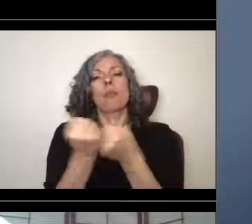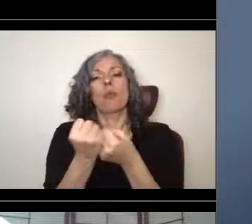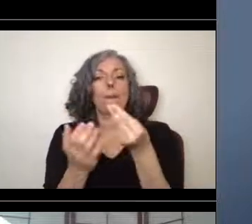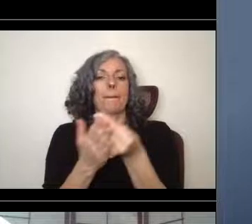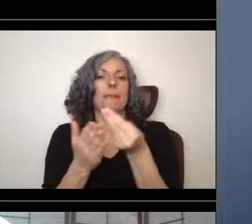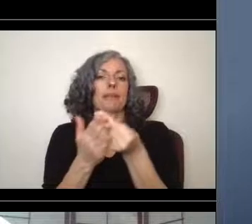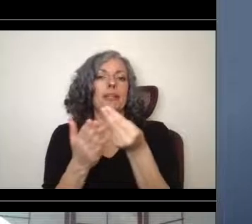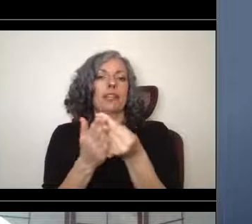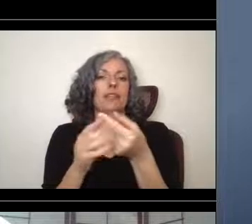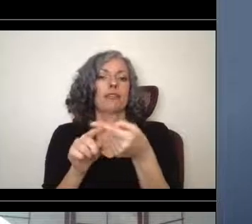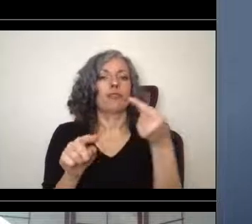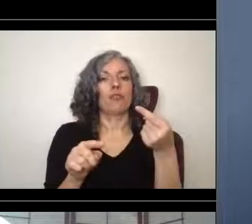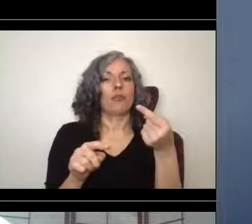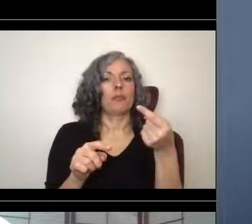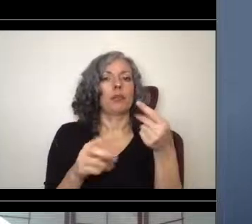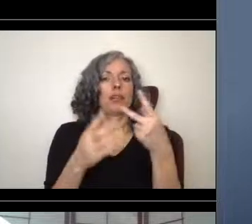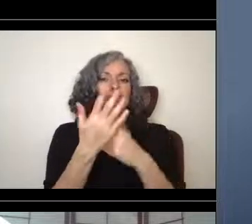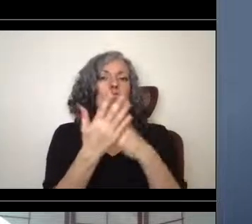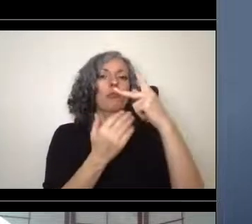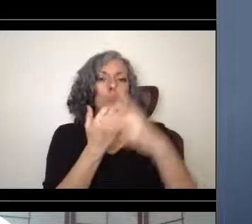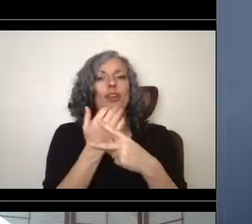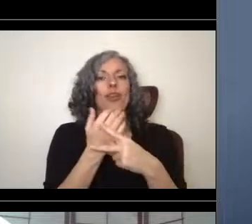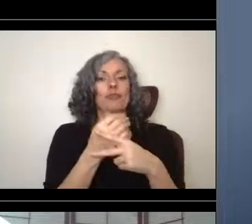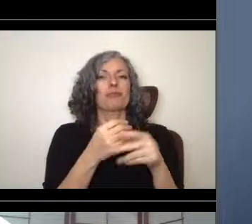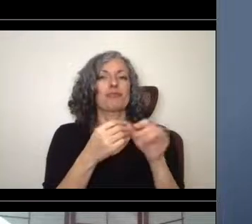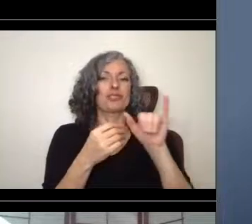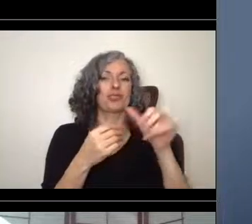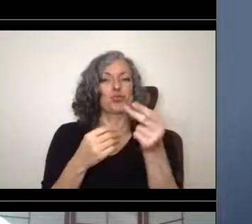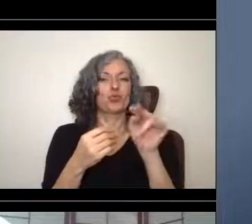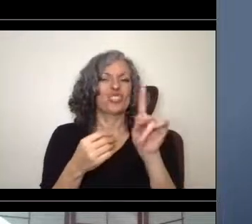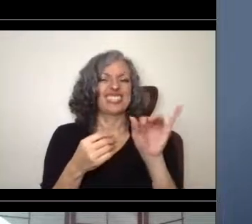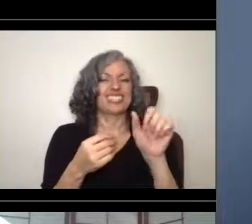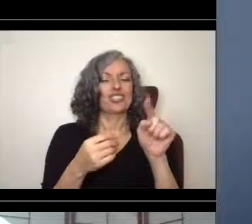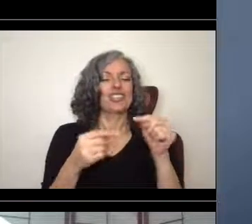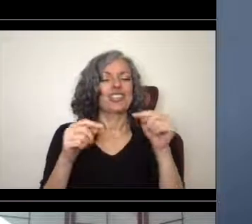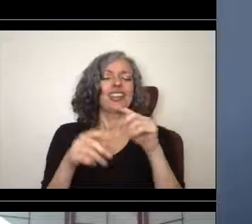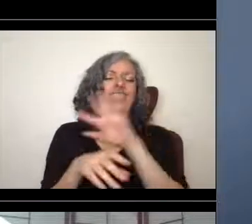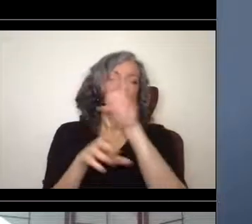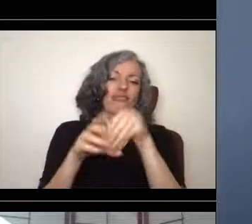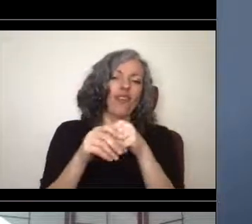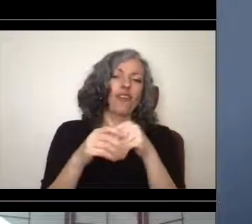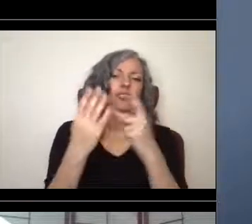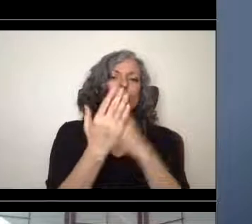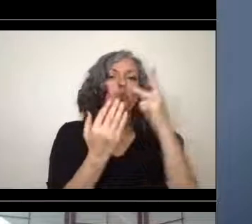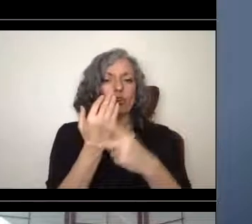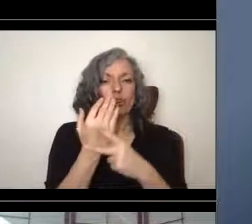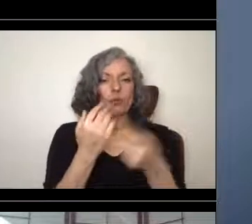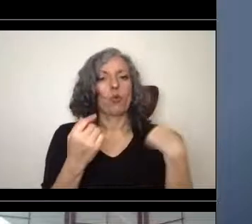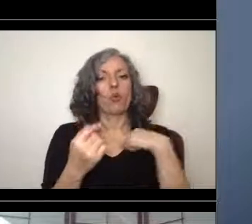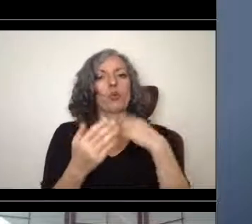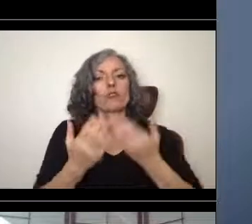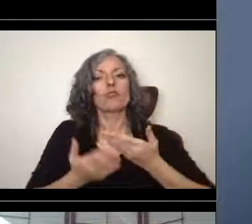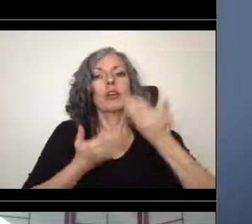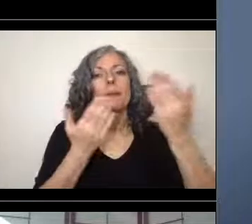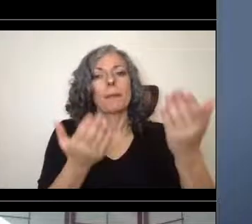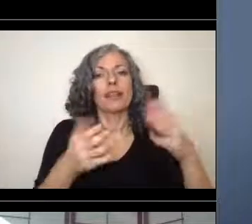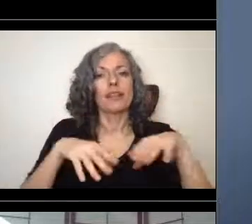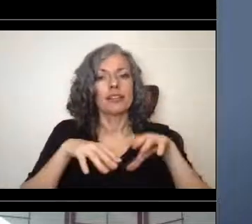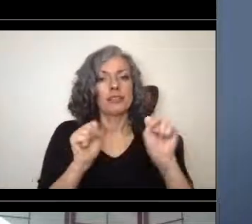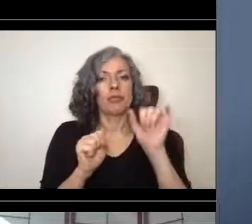by the jurisdictions participating in this program. It is staff's recommendation that the Commission adopt the fiscal